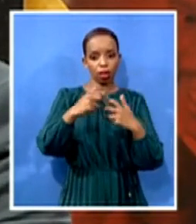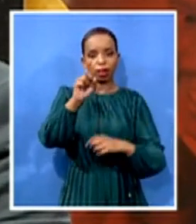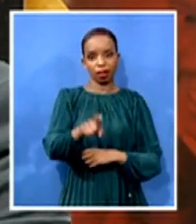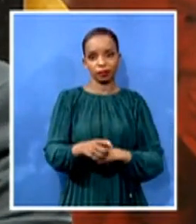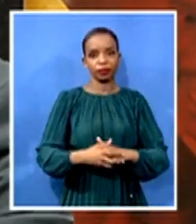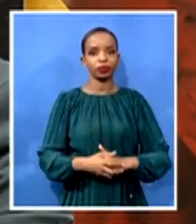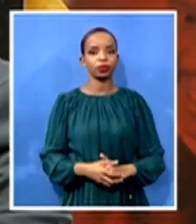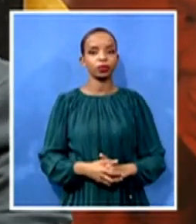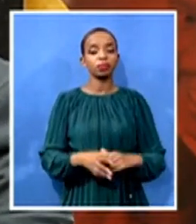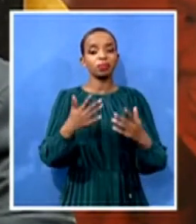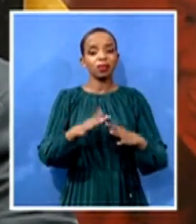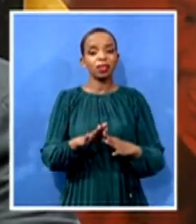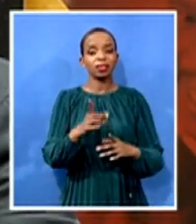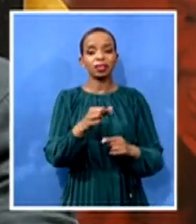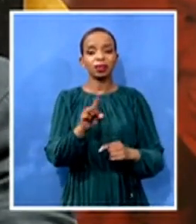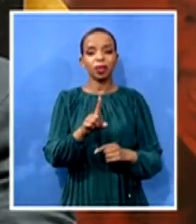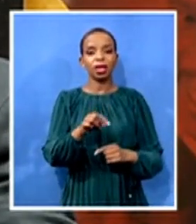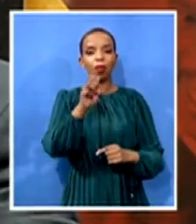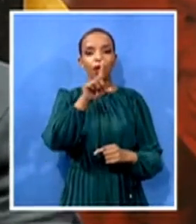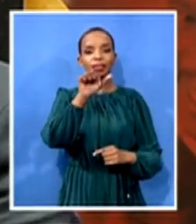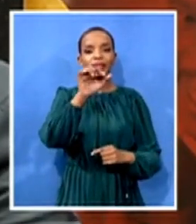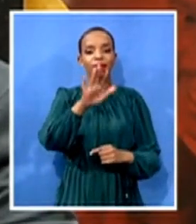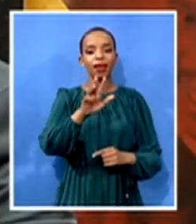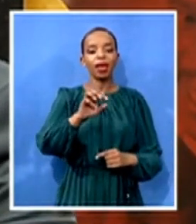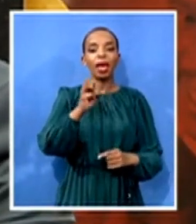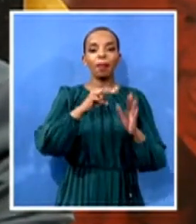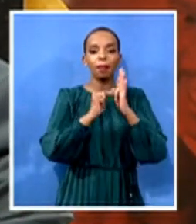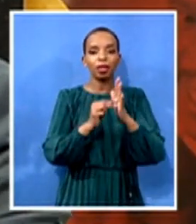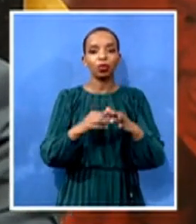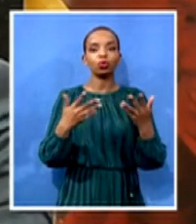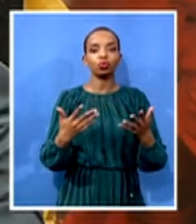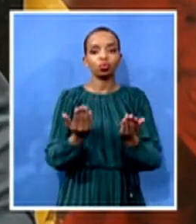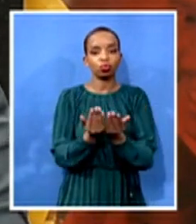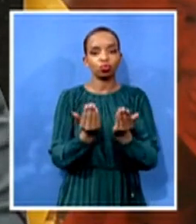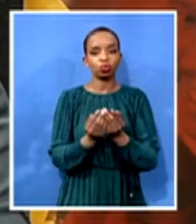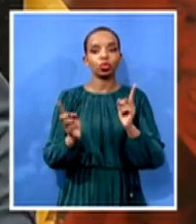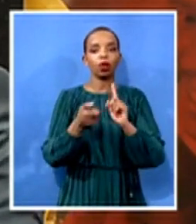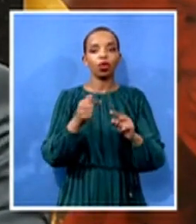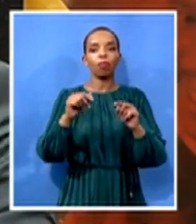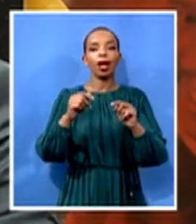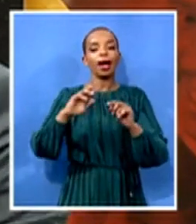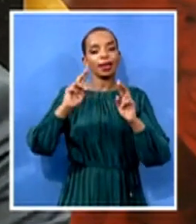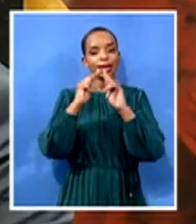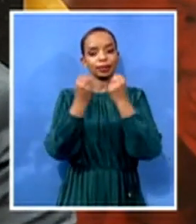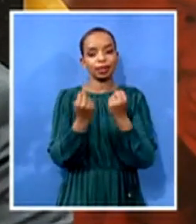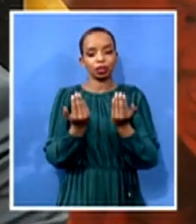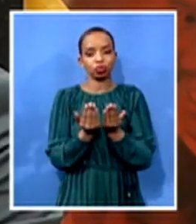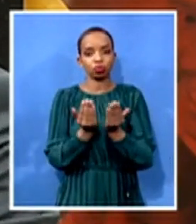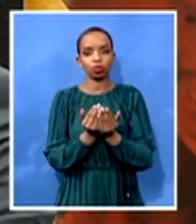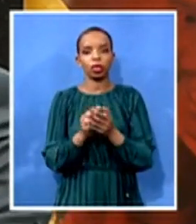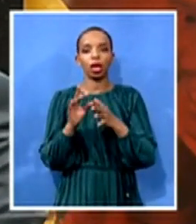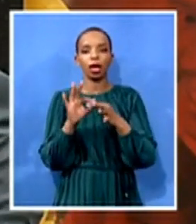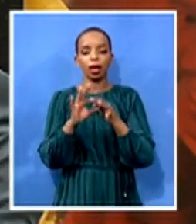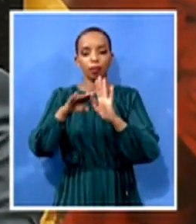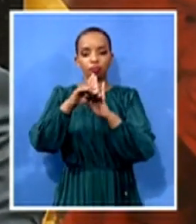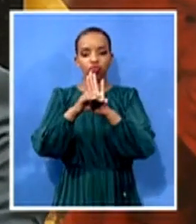to schools for National School Nutrition Program. Today we are delivering 8